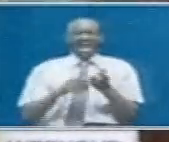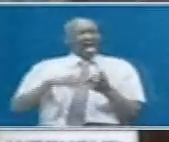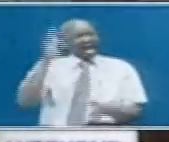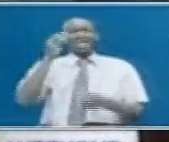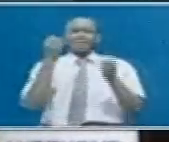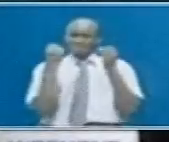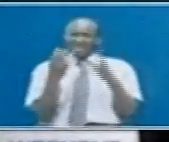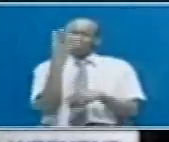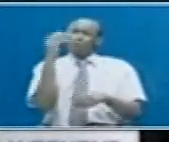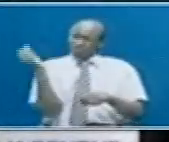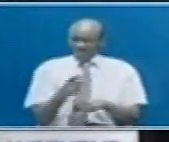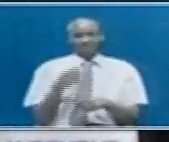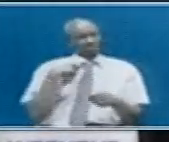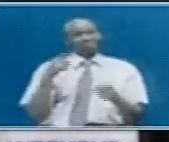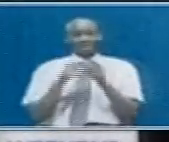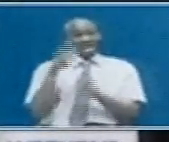the last 4 months.